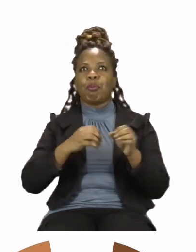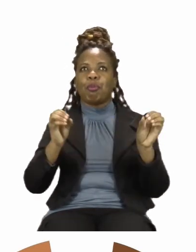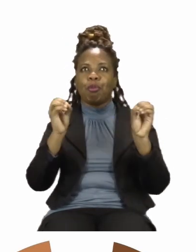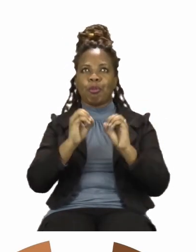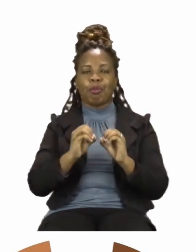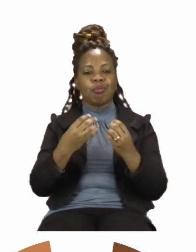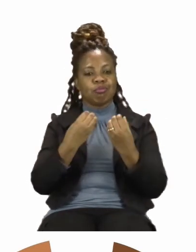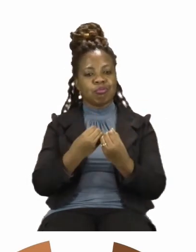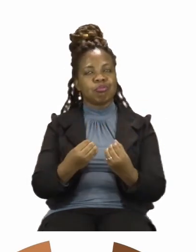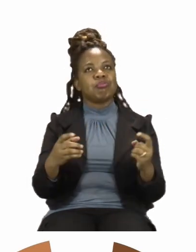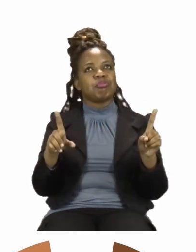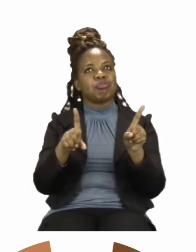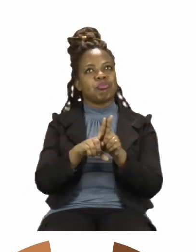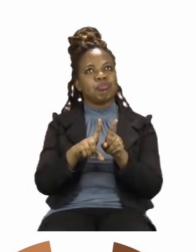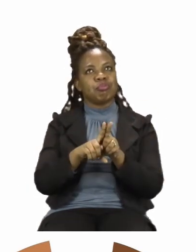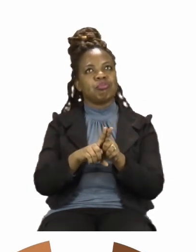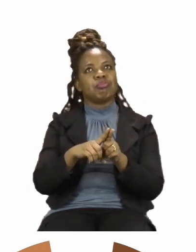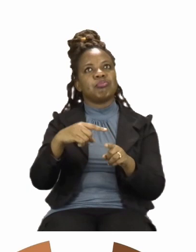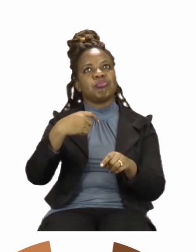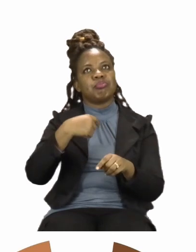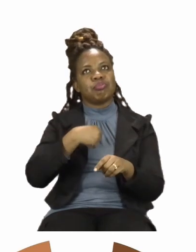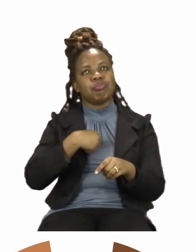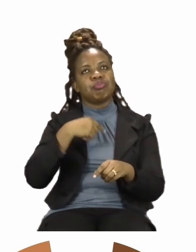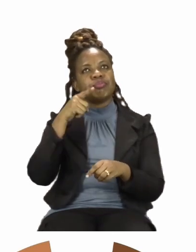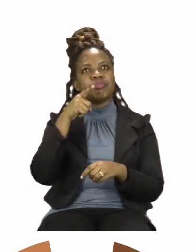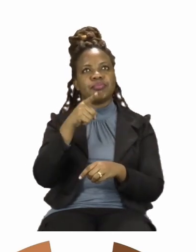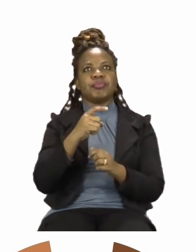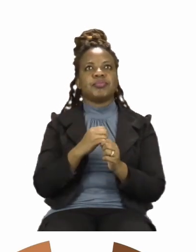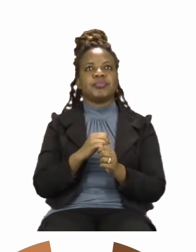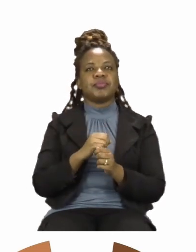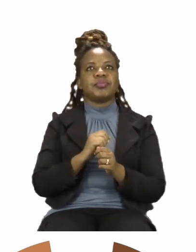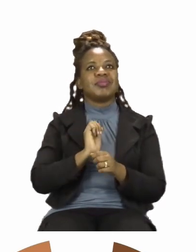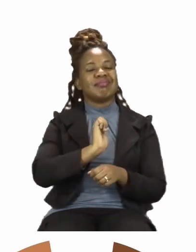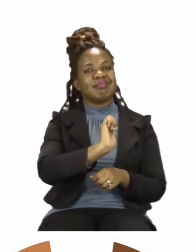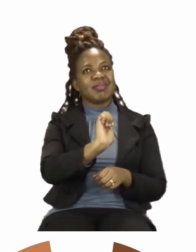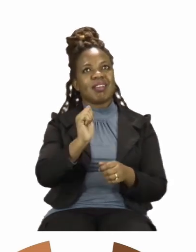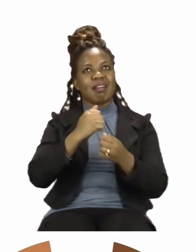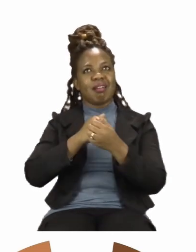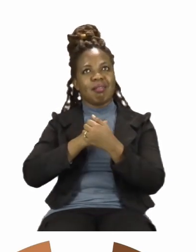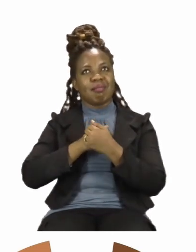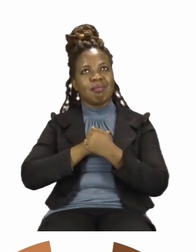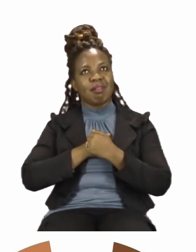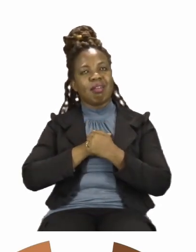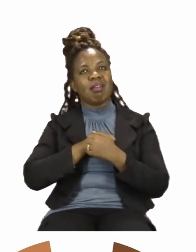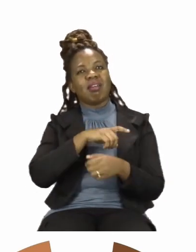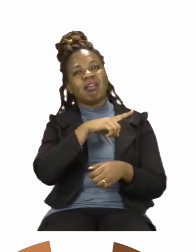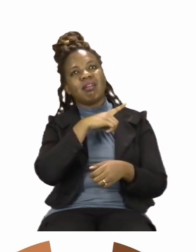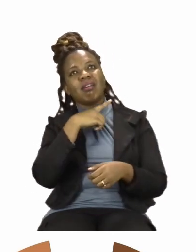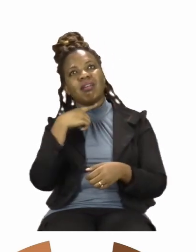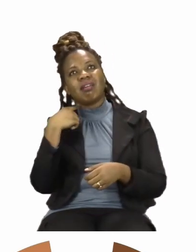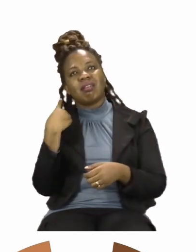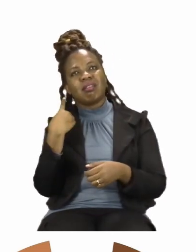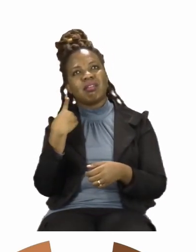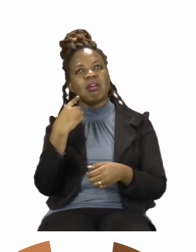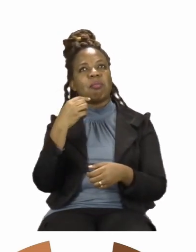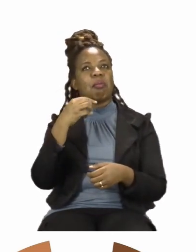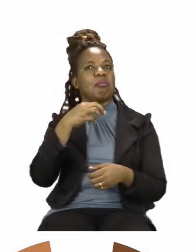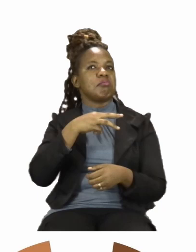you. Their parents die from HIV. Kids are left